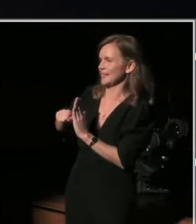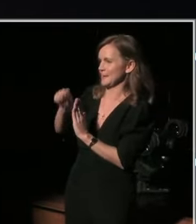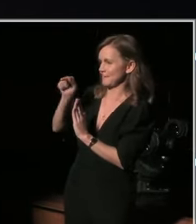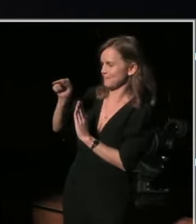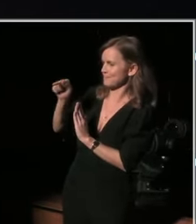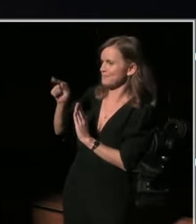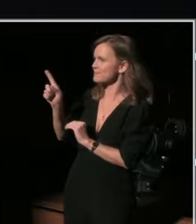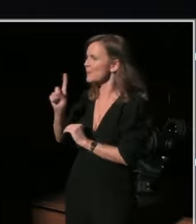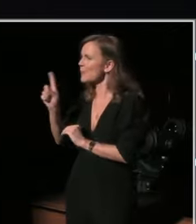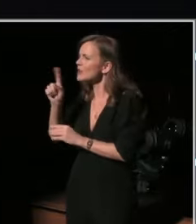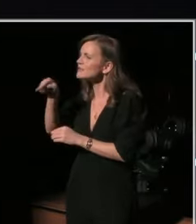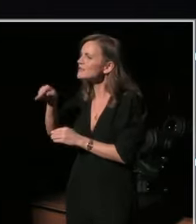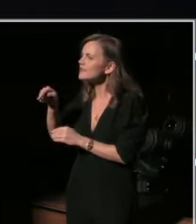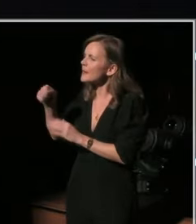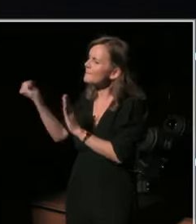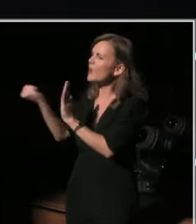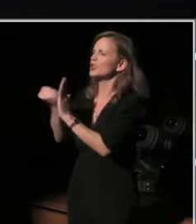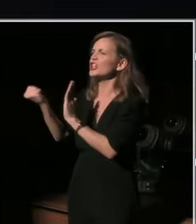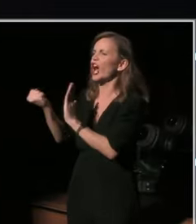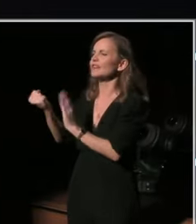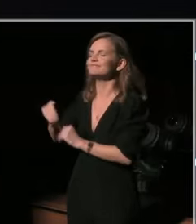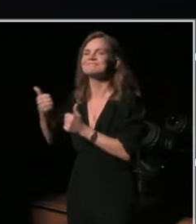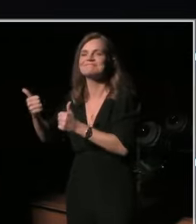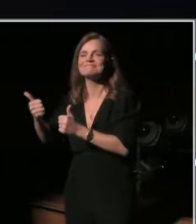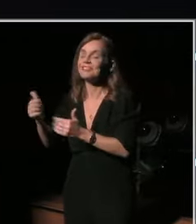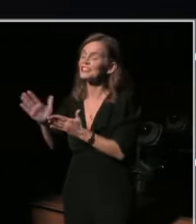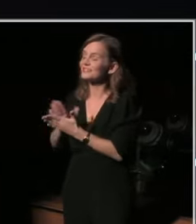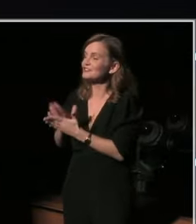documentary about murder.